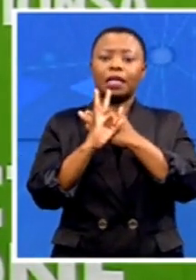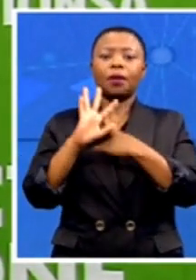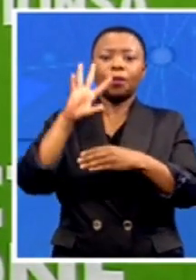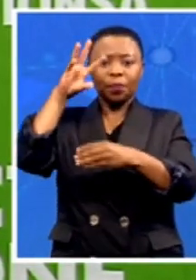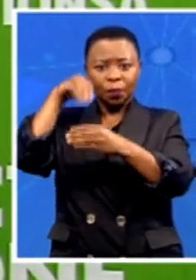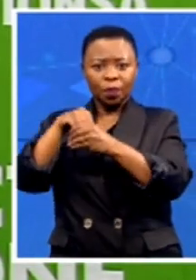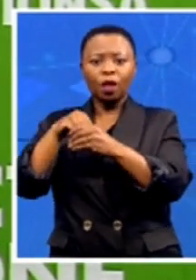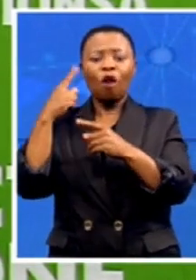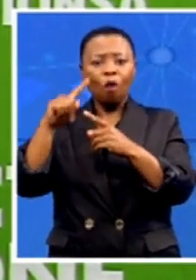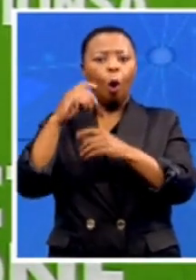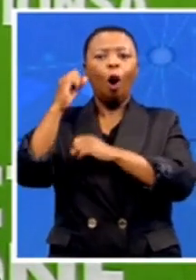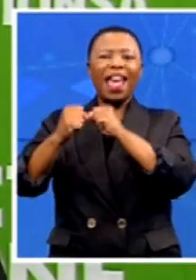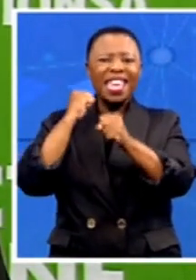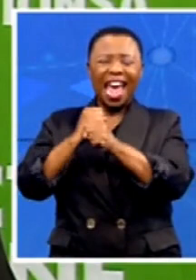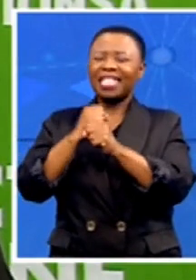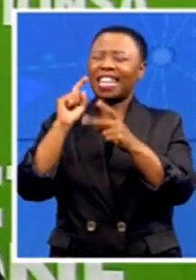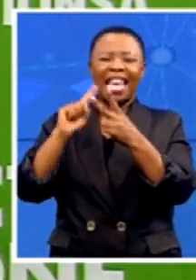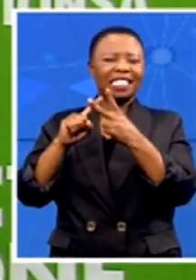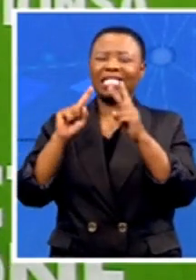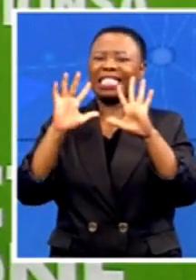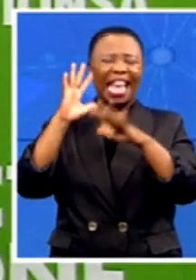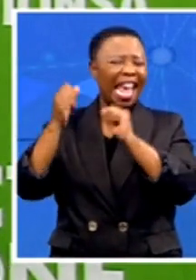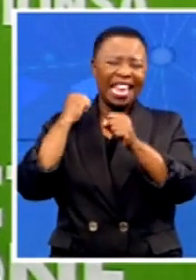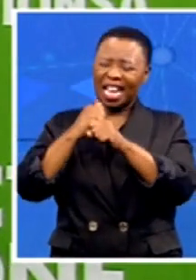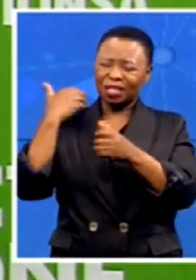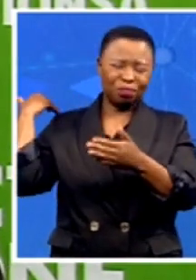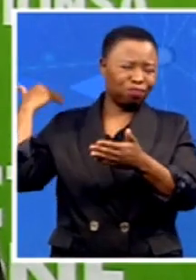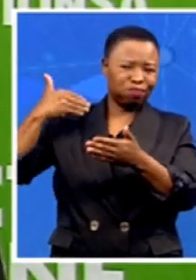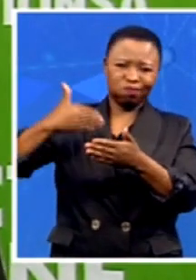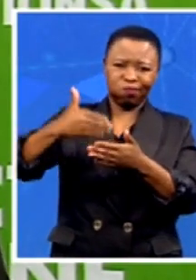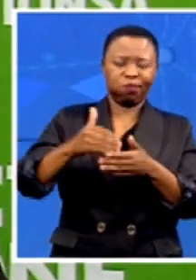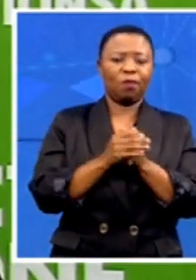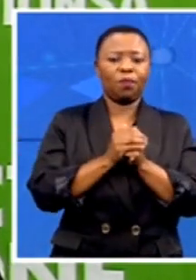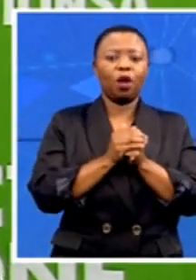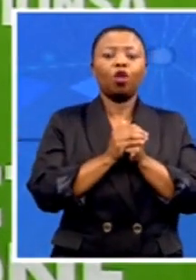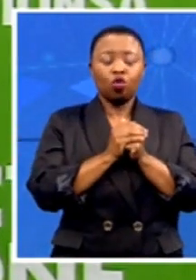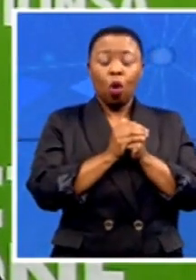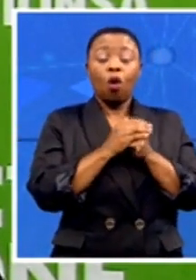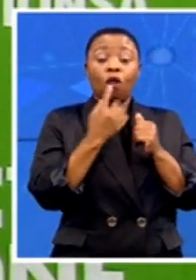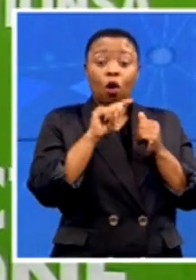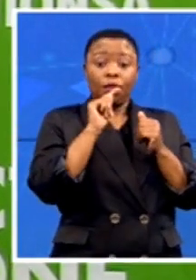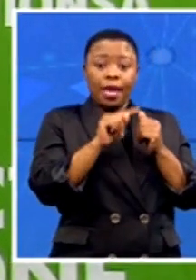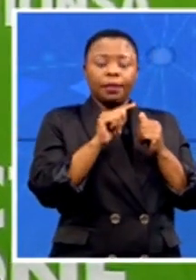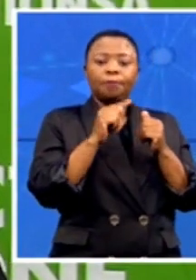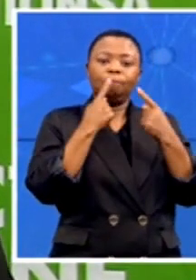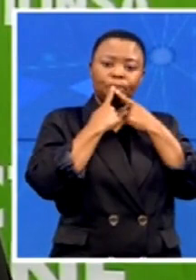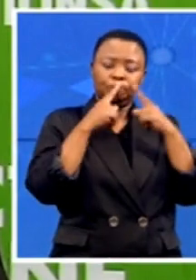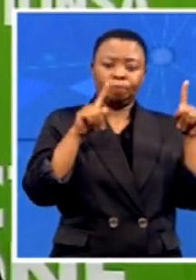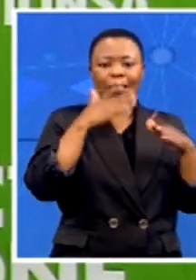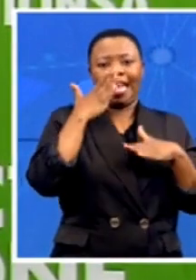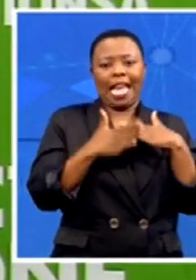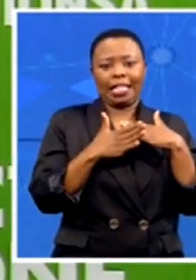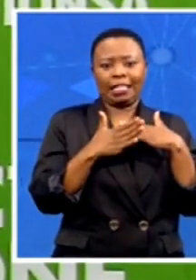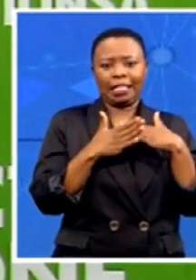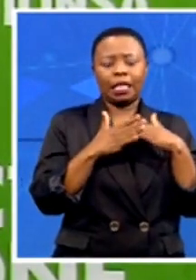decades. I think with that I will end my remarks, other than to say it is my pleasure to introduce our